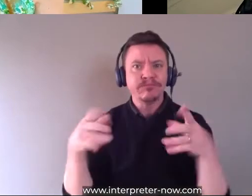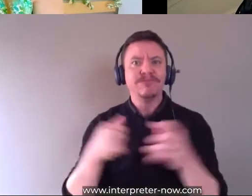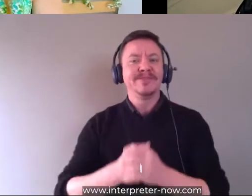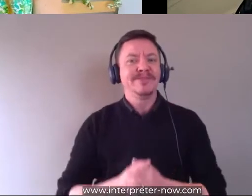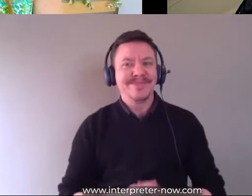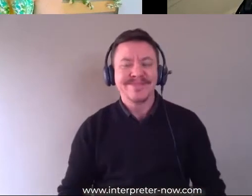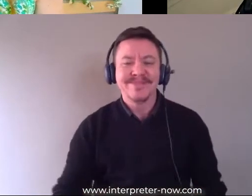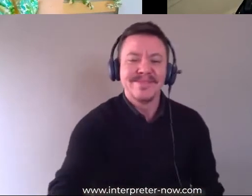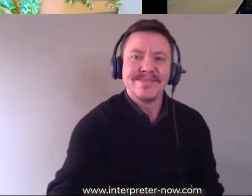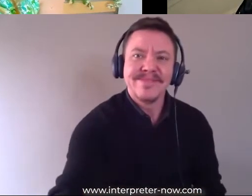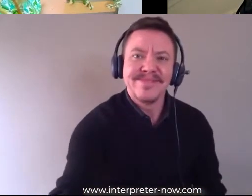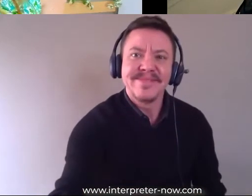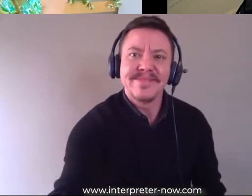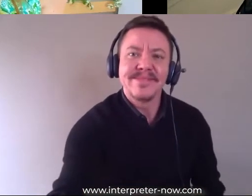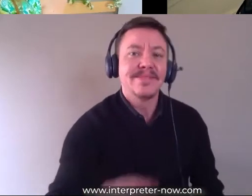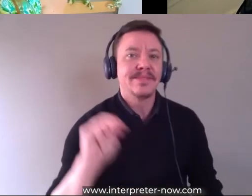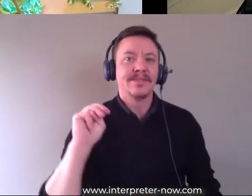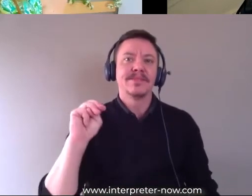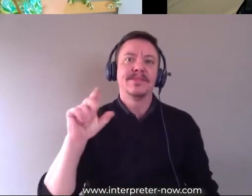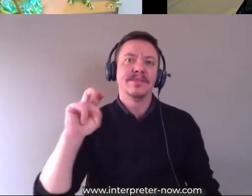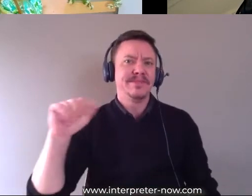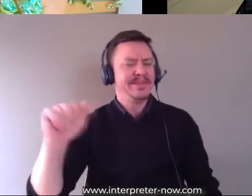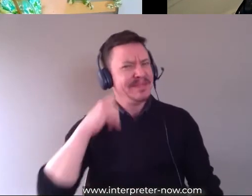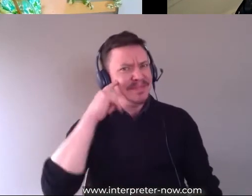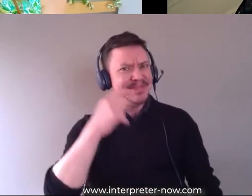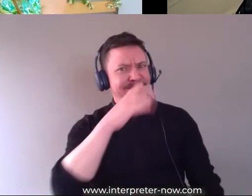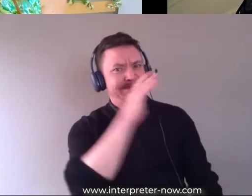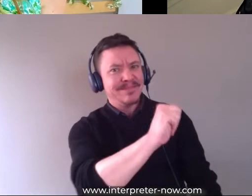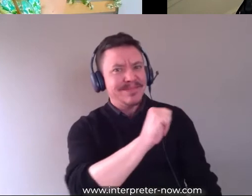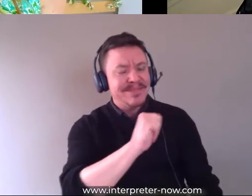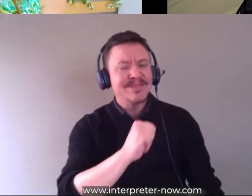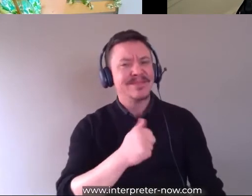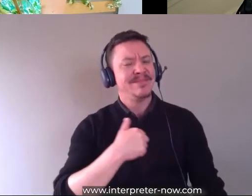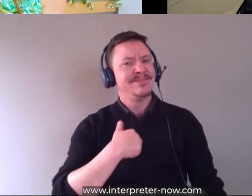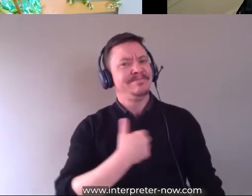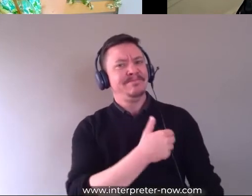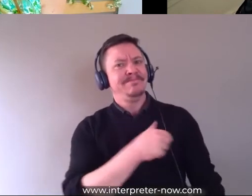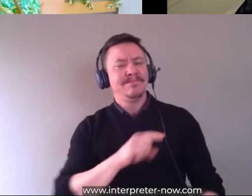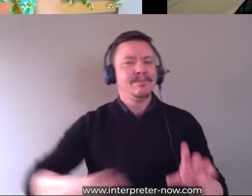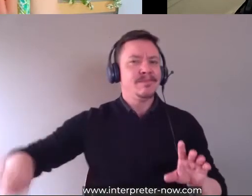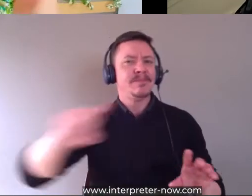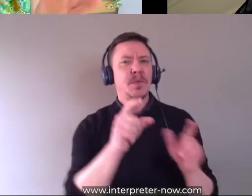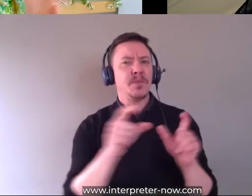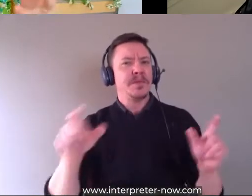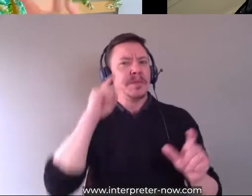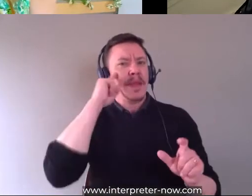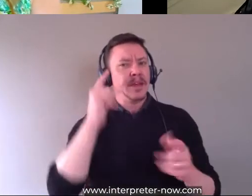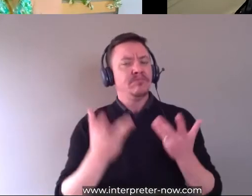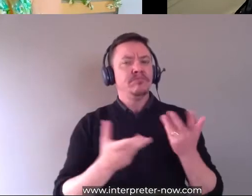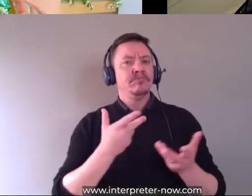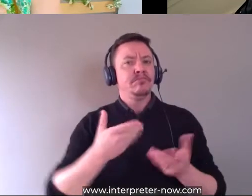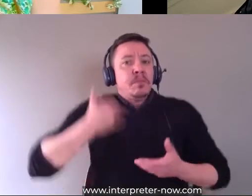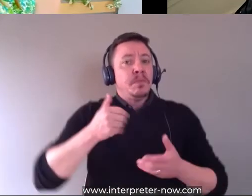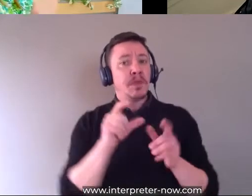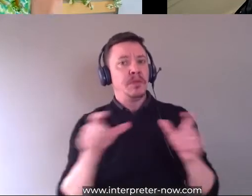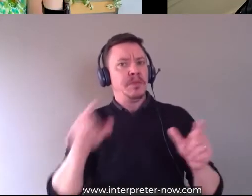Well, I think that I think it's fascinating. I there are so many people that think that they, young people